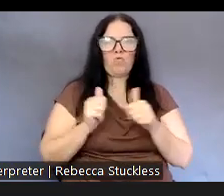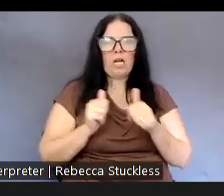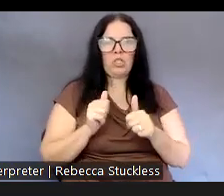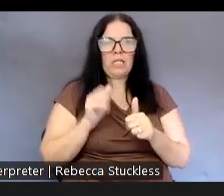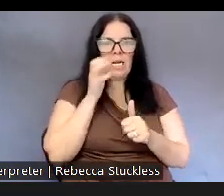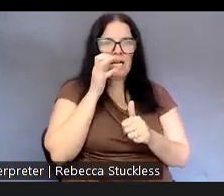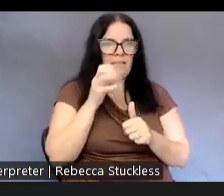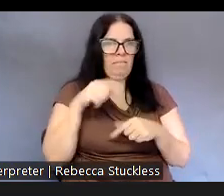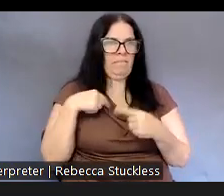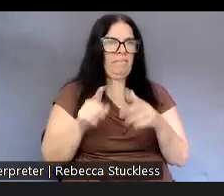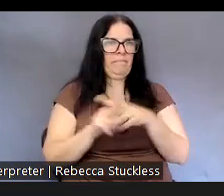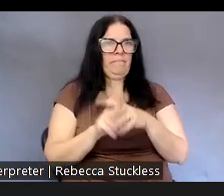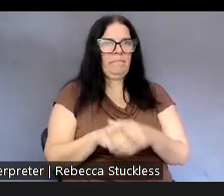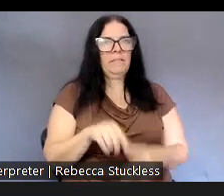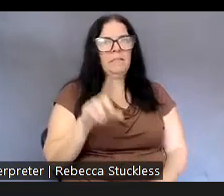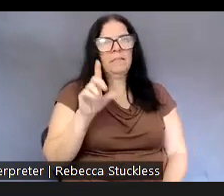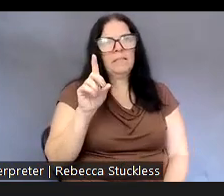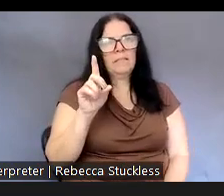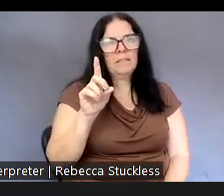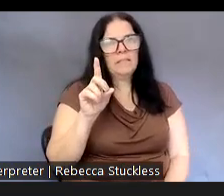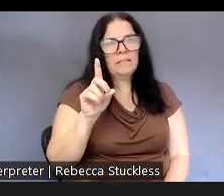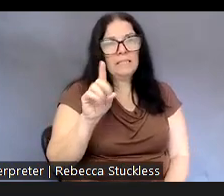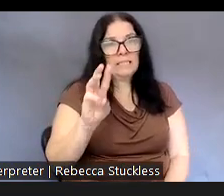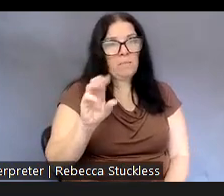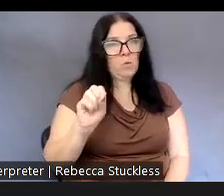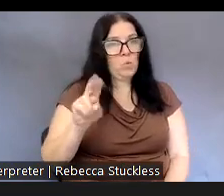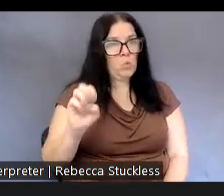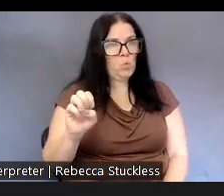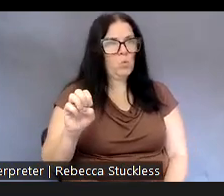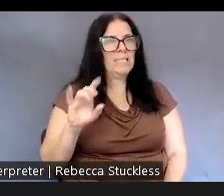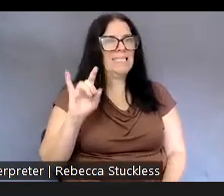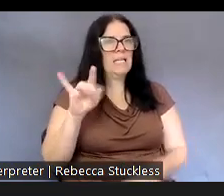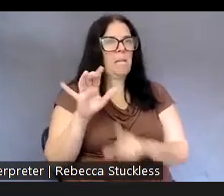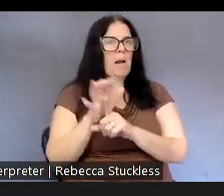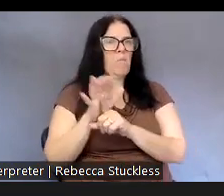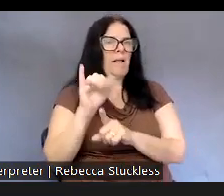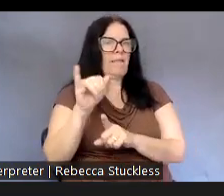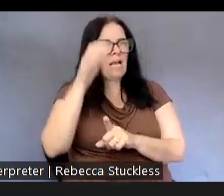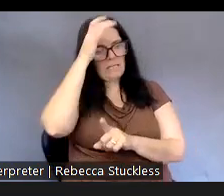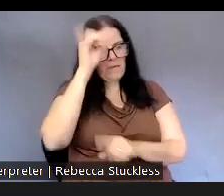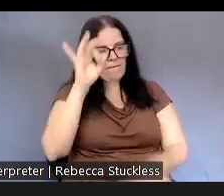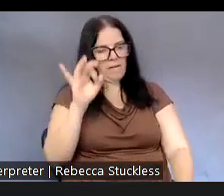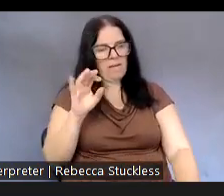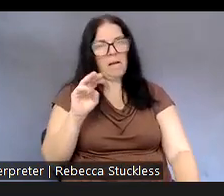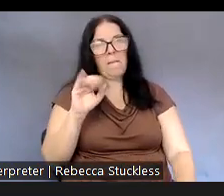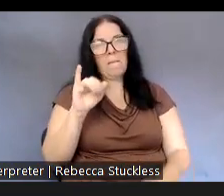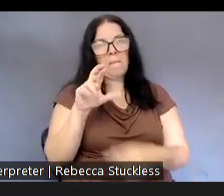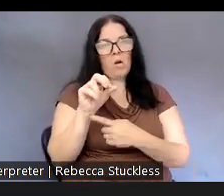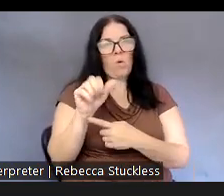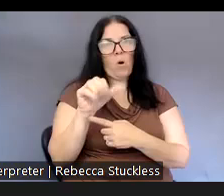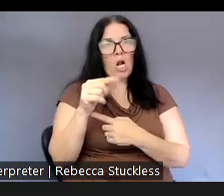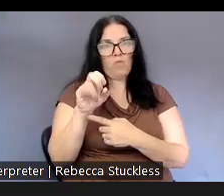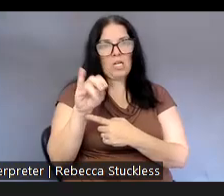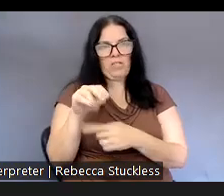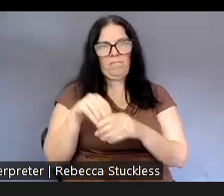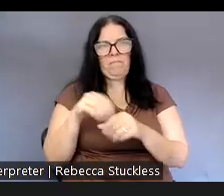Darren Wing Su popularized the microaggression concept back in 2007. The